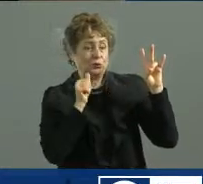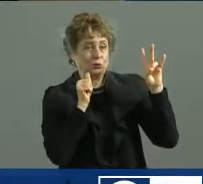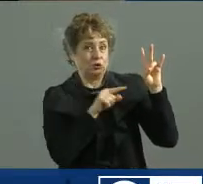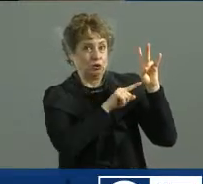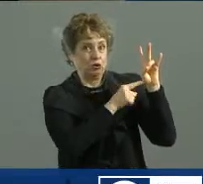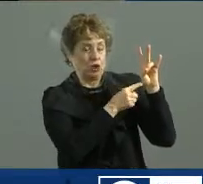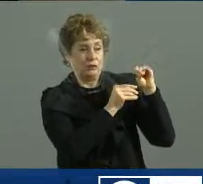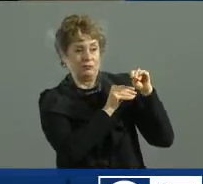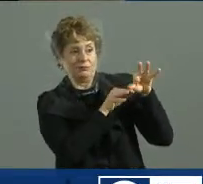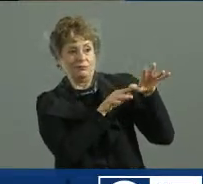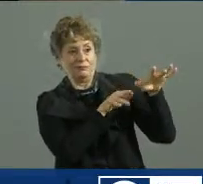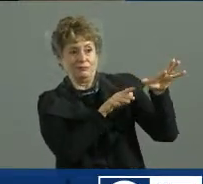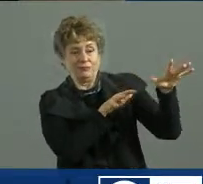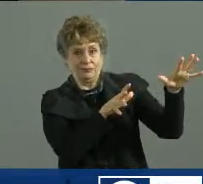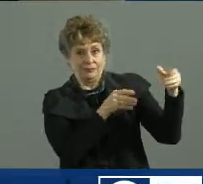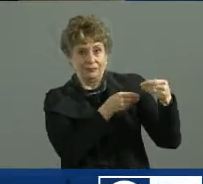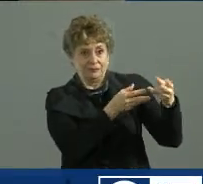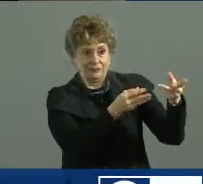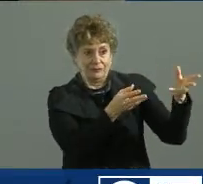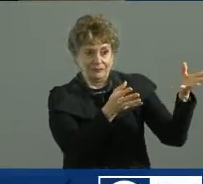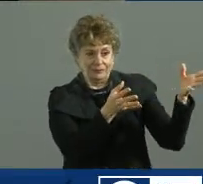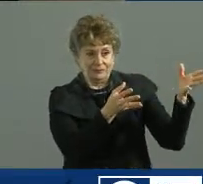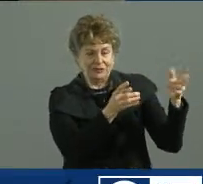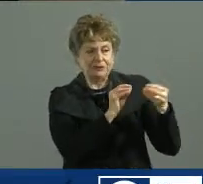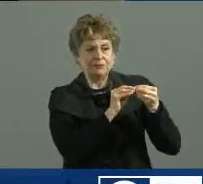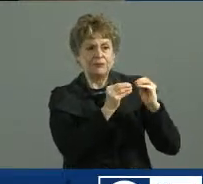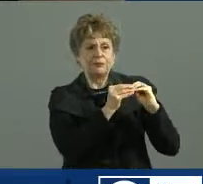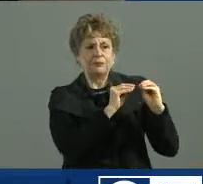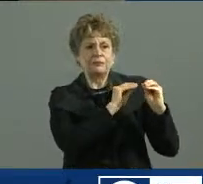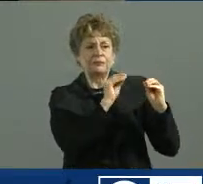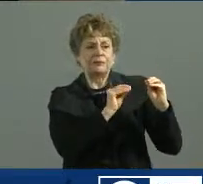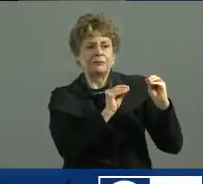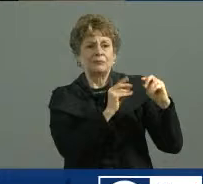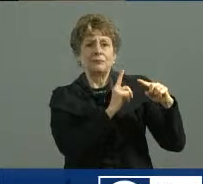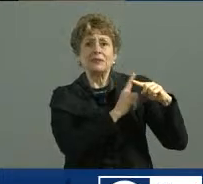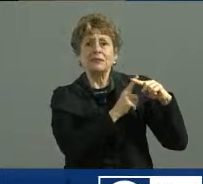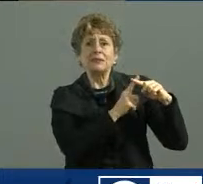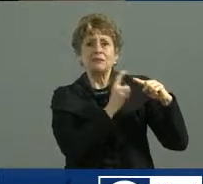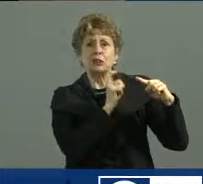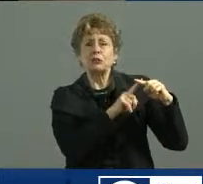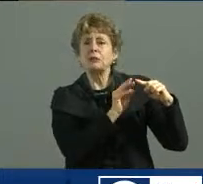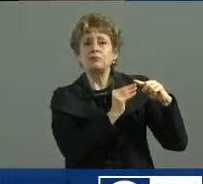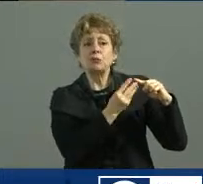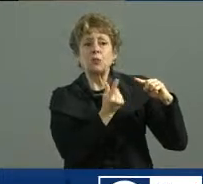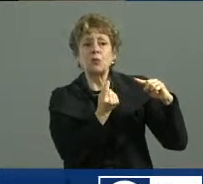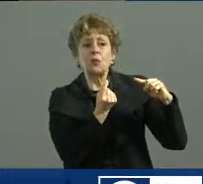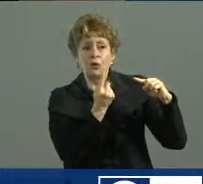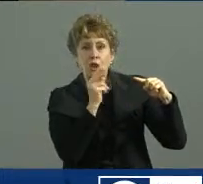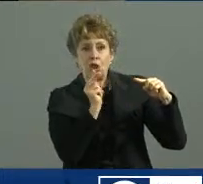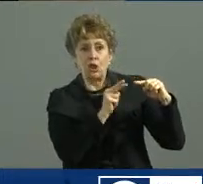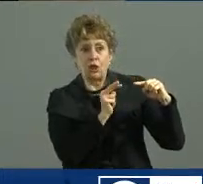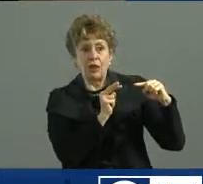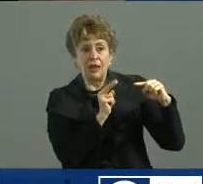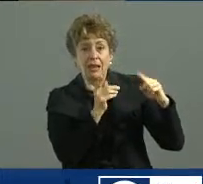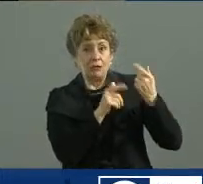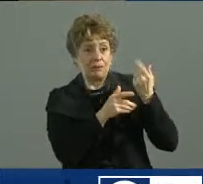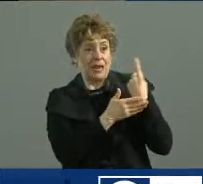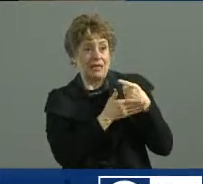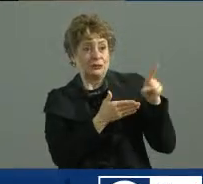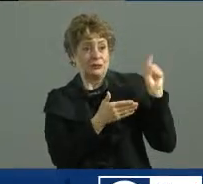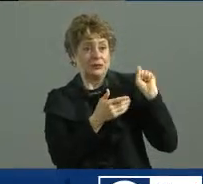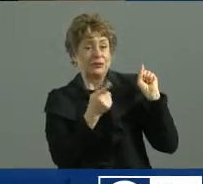I also wanted to share our percent positivity chart with you. Again, if you watched last week, you'll remember this is the